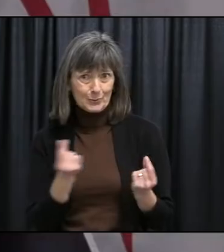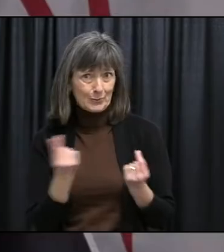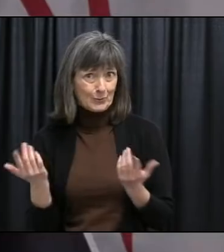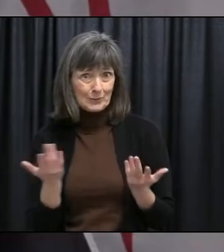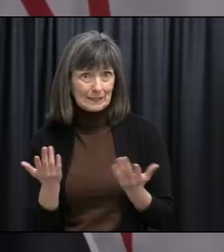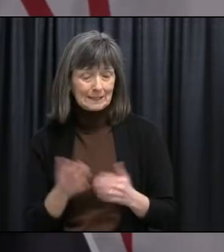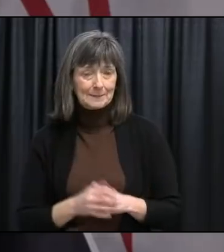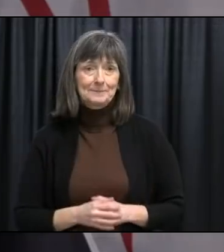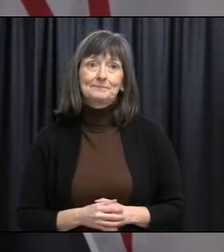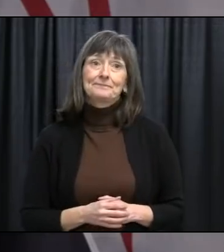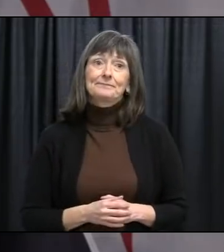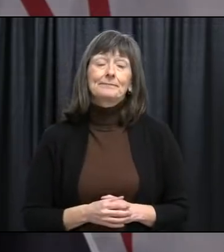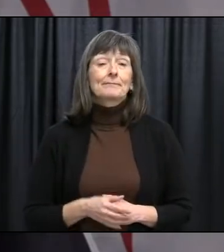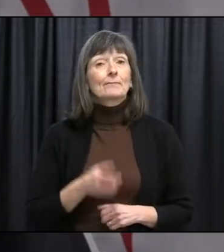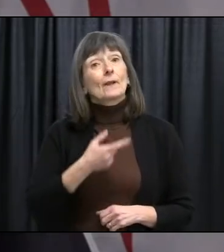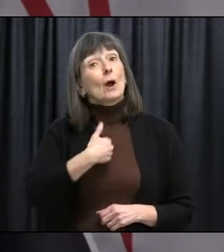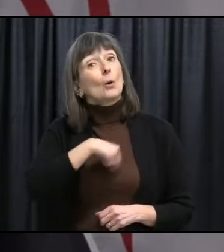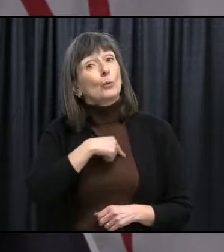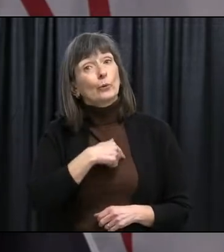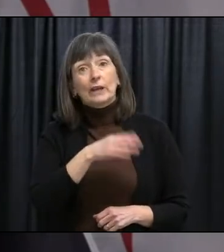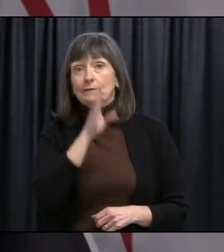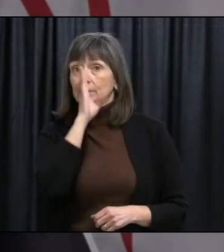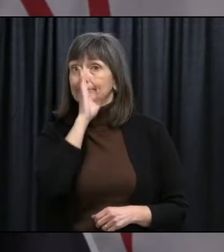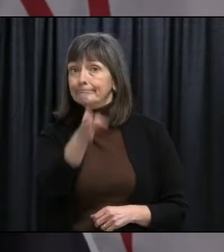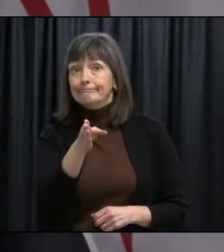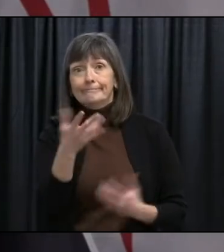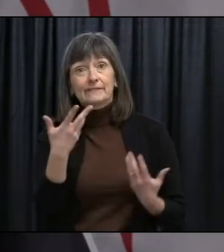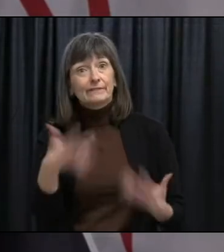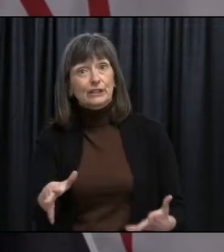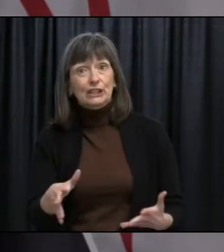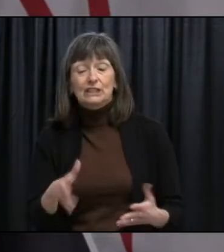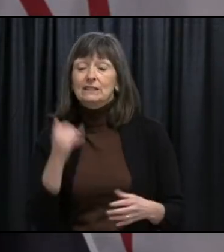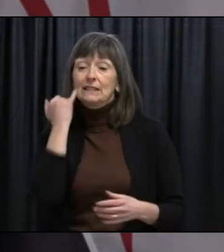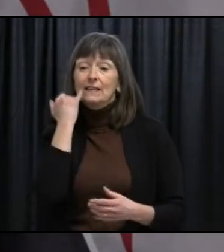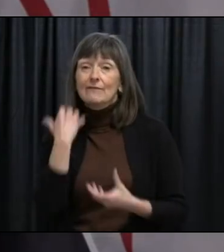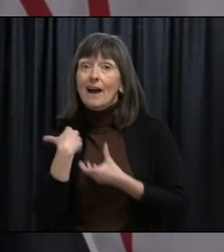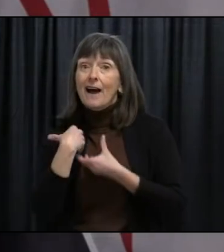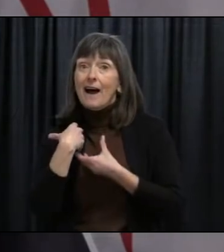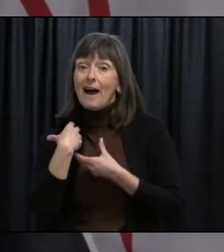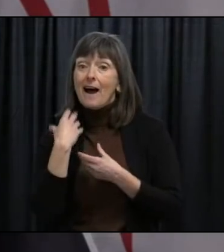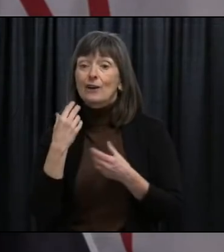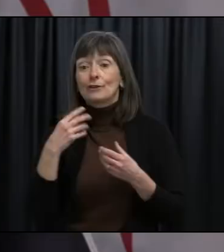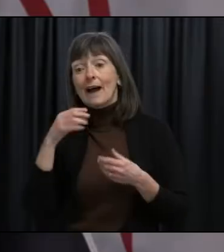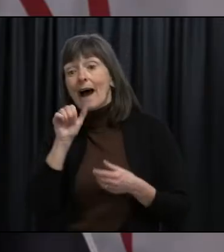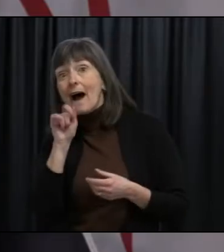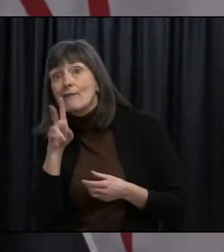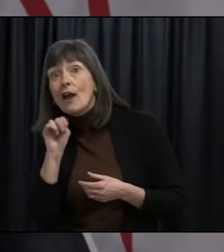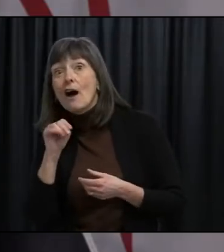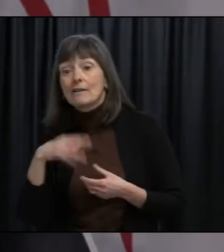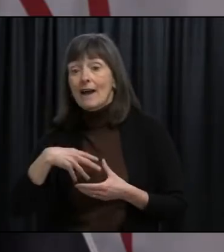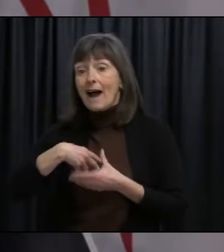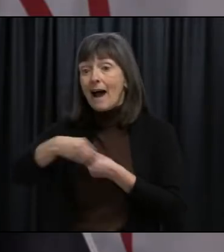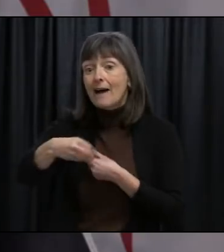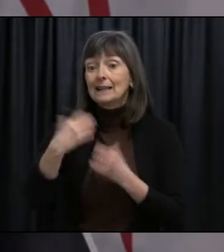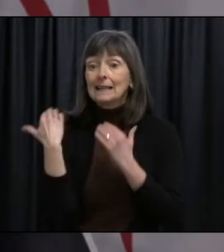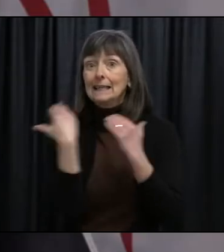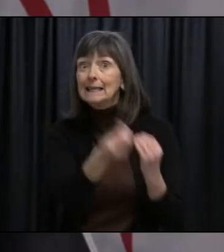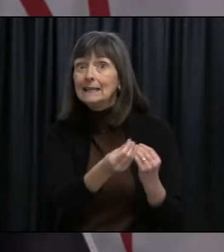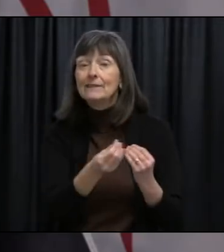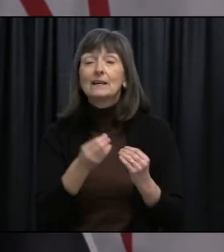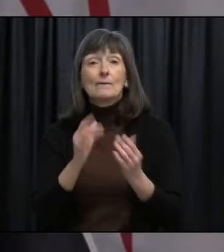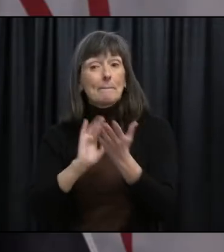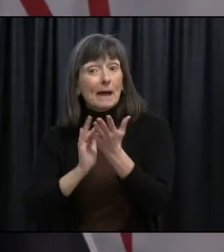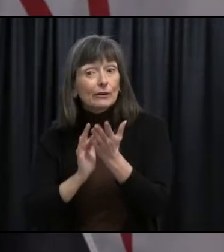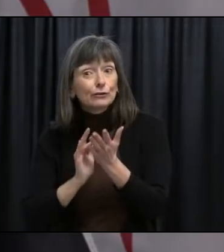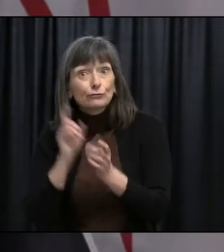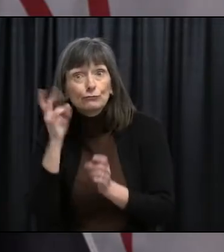So certainly we've said that any travel off the Avalon should be for essential purposes only. So that would be work, or if you had to get medical attention, or if you had to